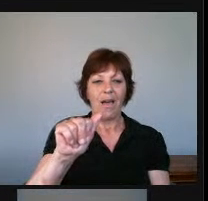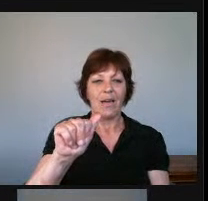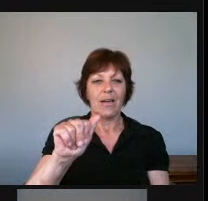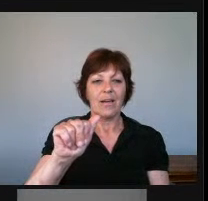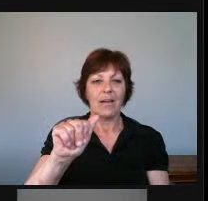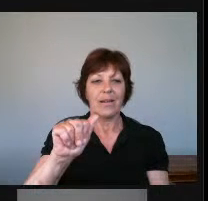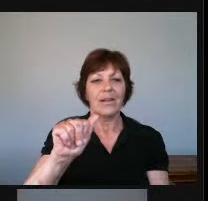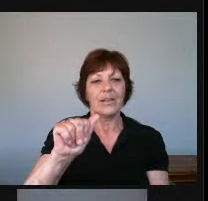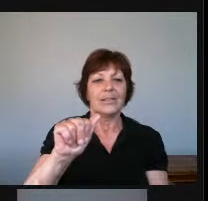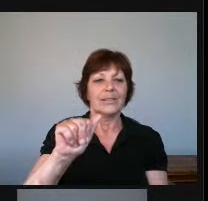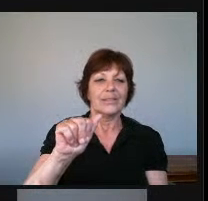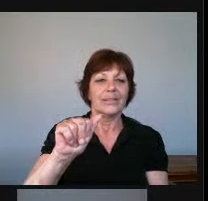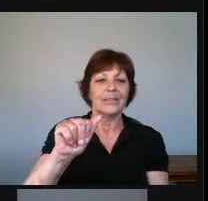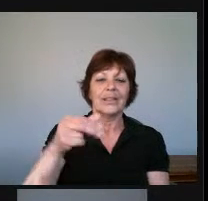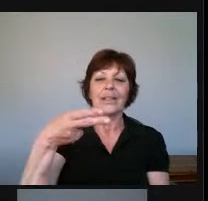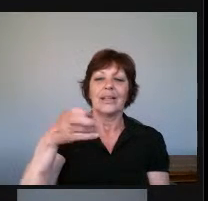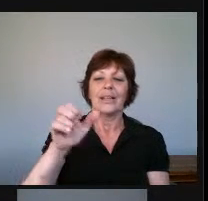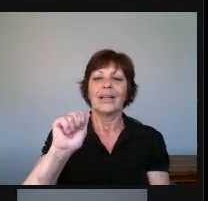UNIVERA